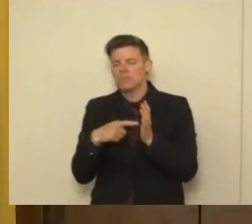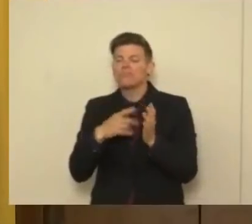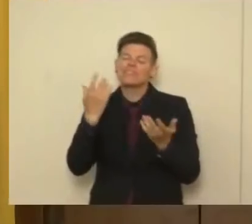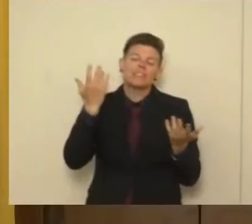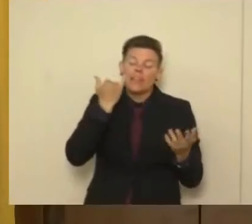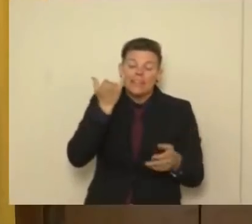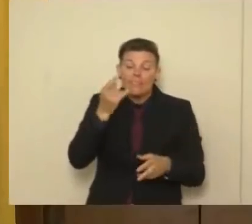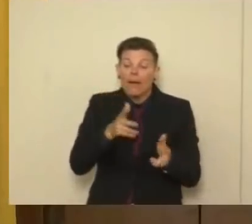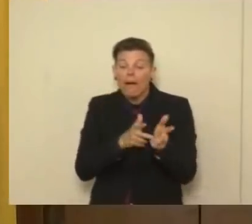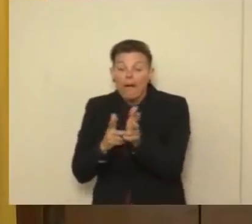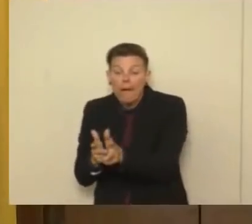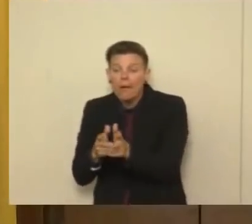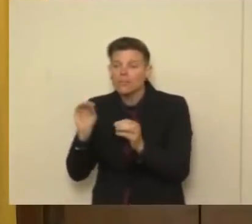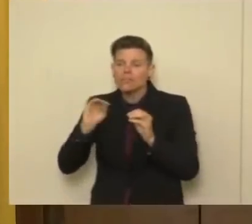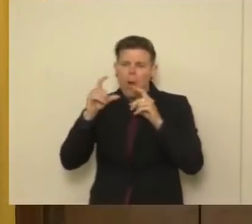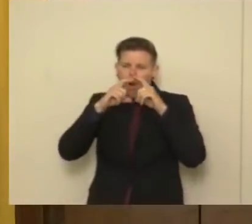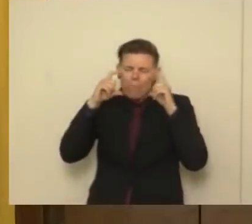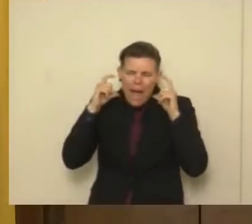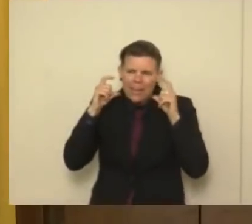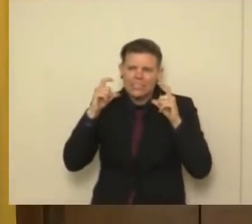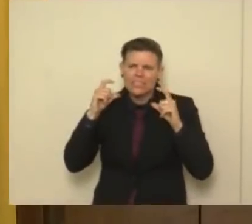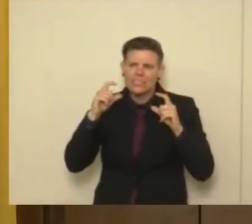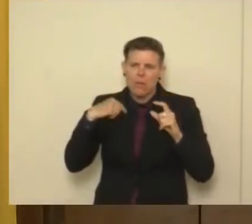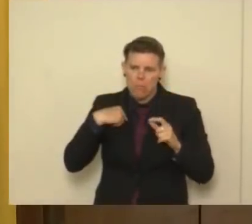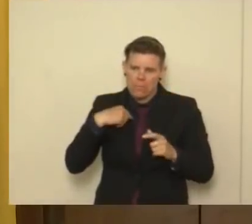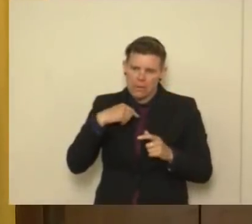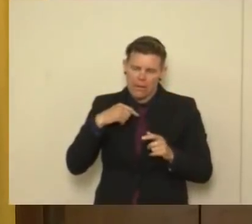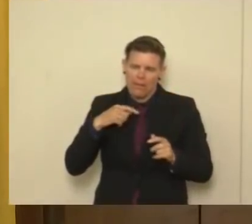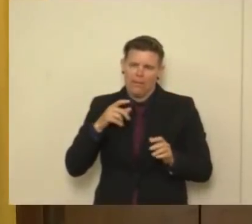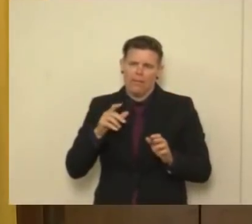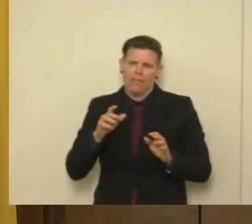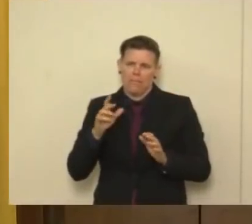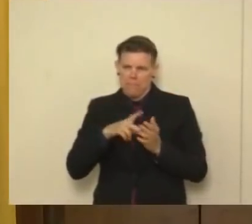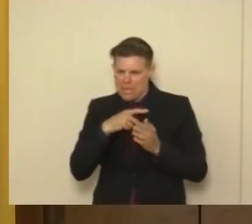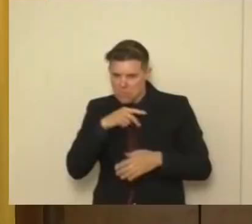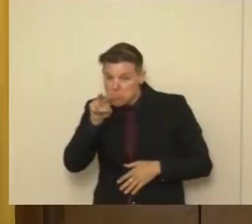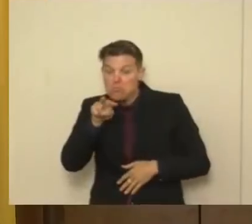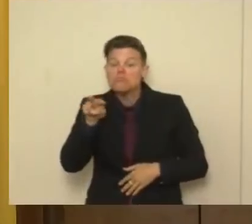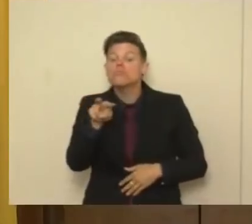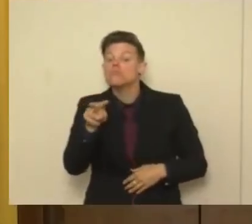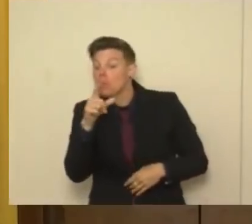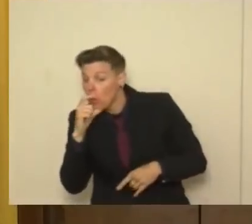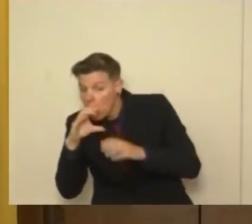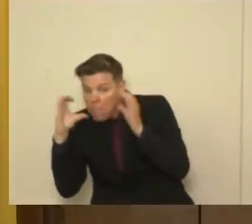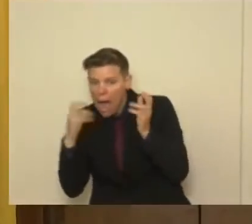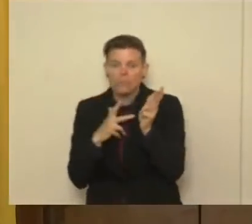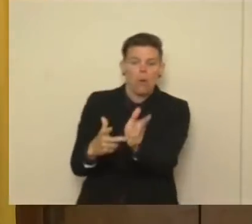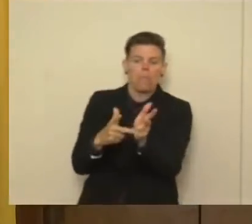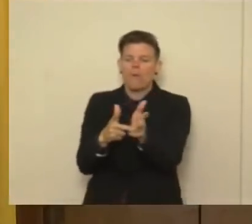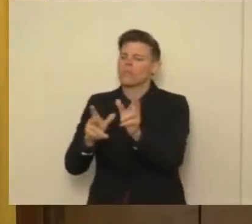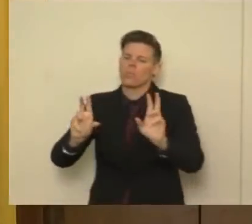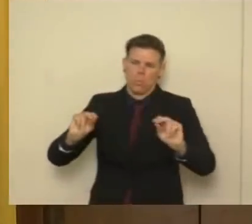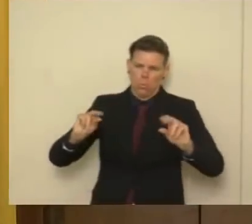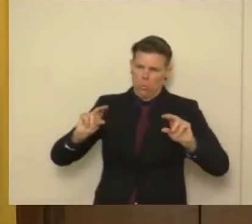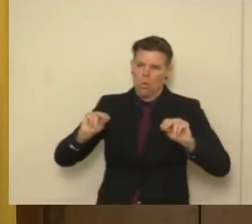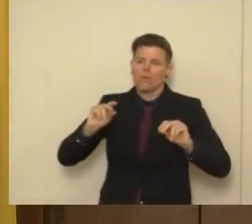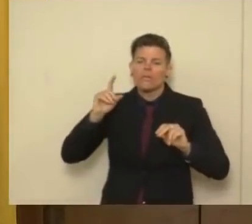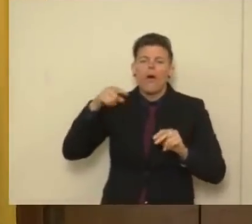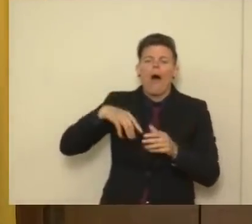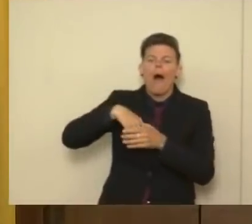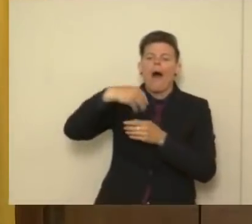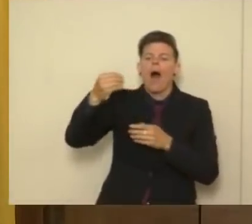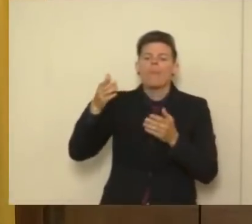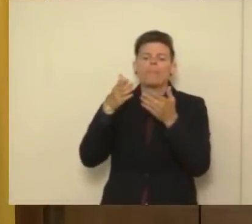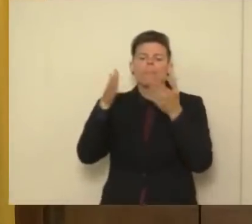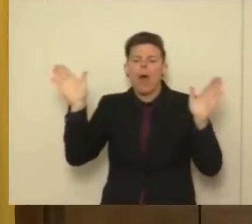them, I don't believe that we're going to be looking for people it's out in public with your mask. But you know,